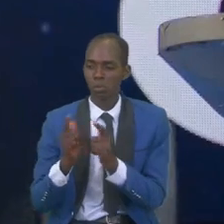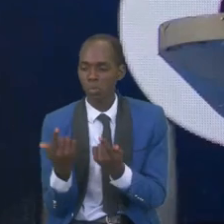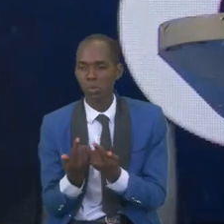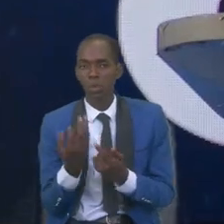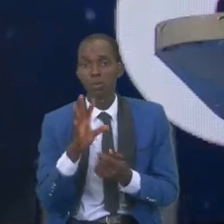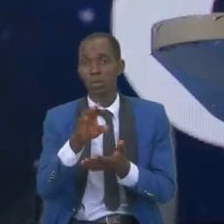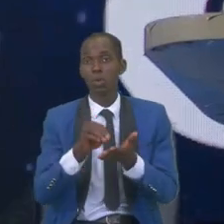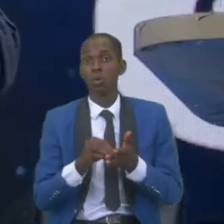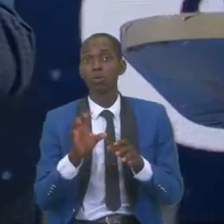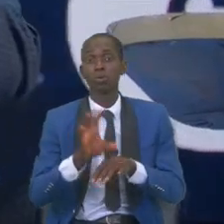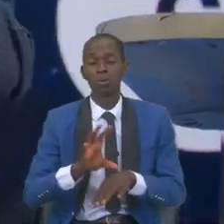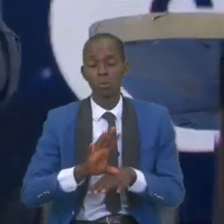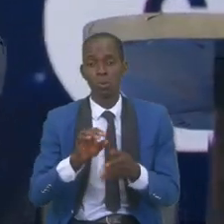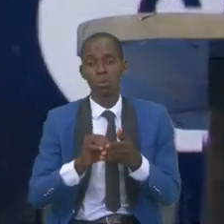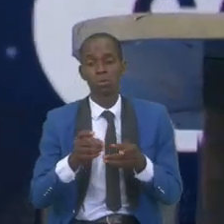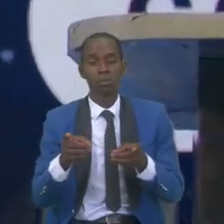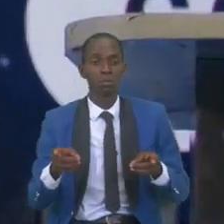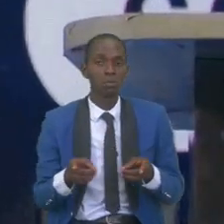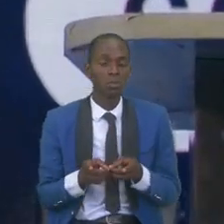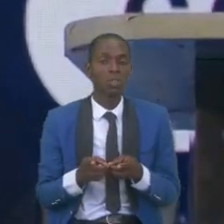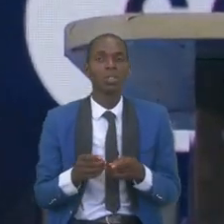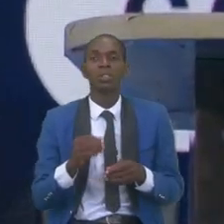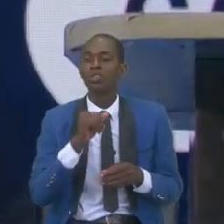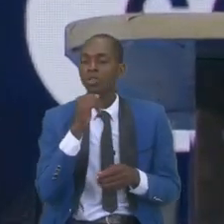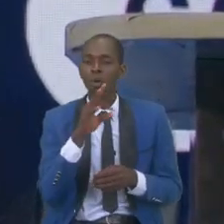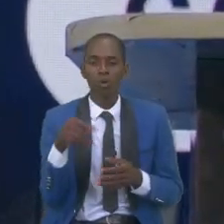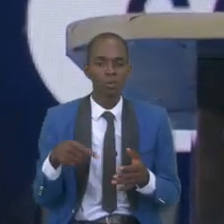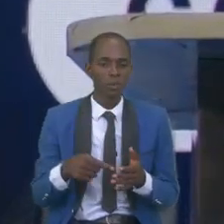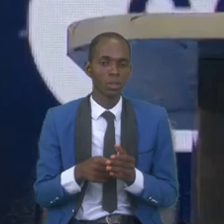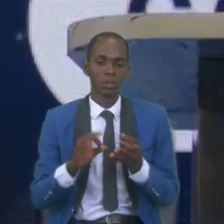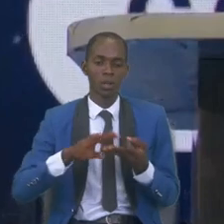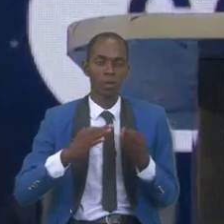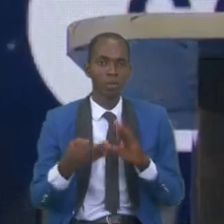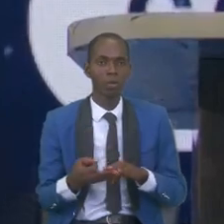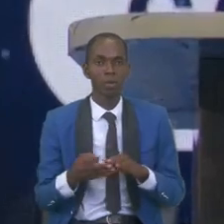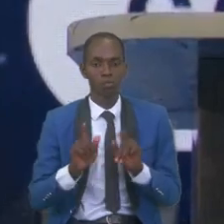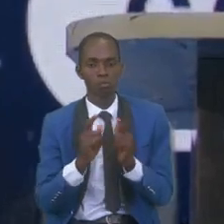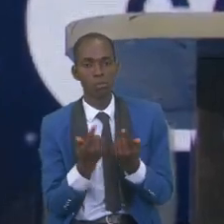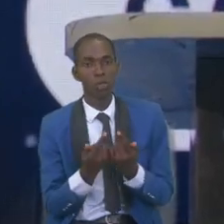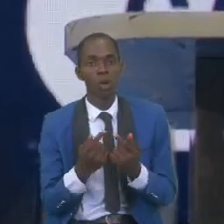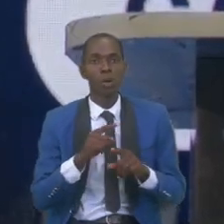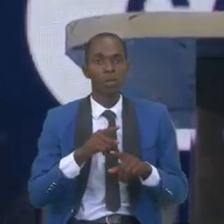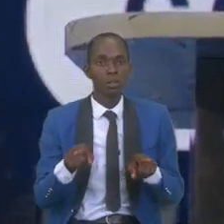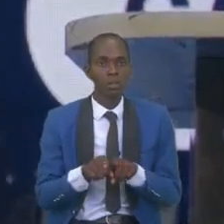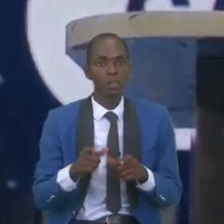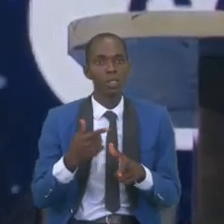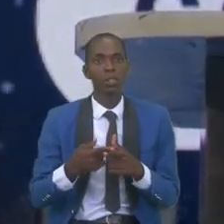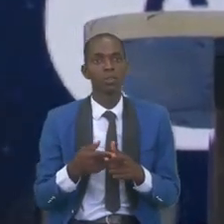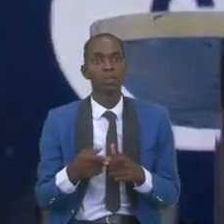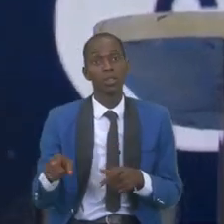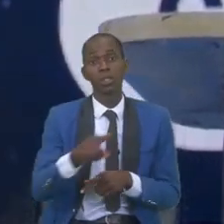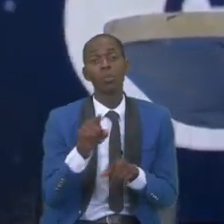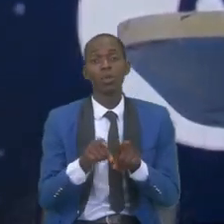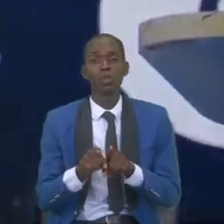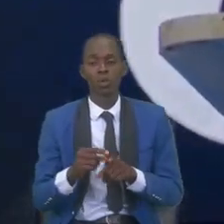denomination, your own congregation. It says they're not of this fold. Them also I must bring.